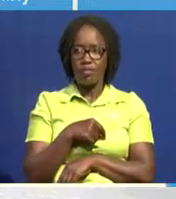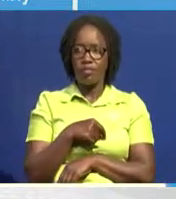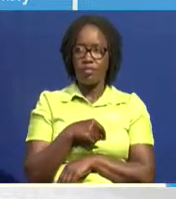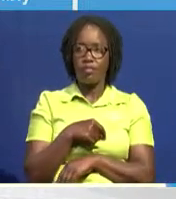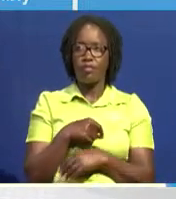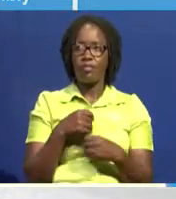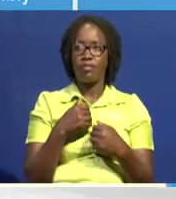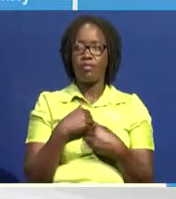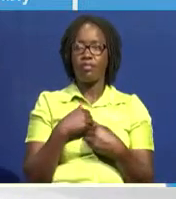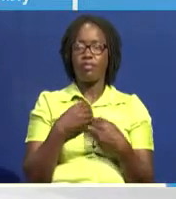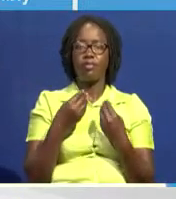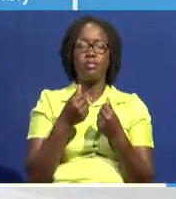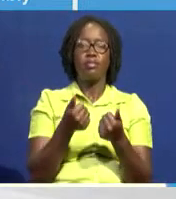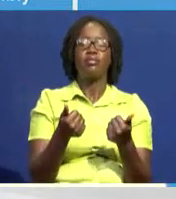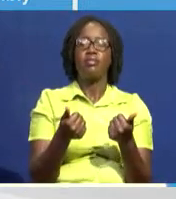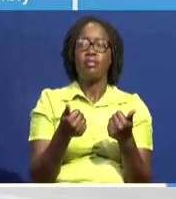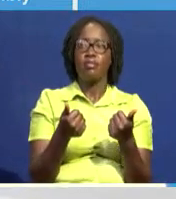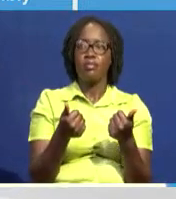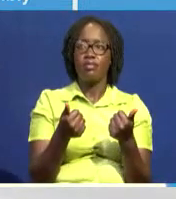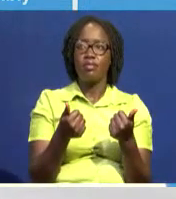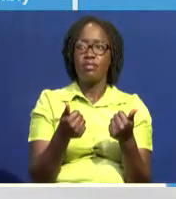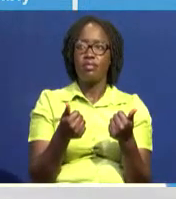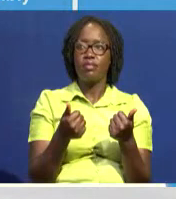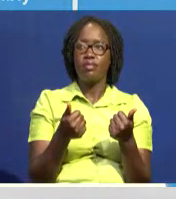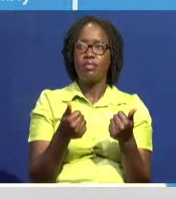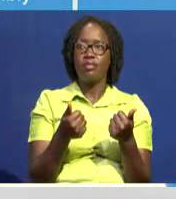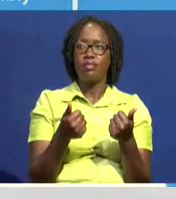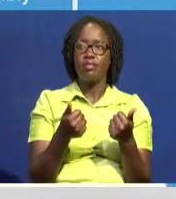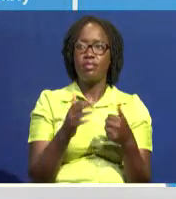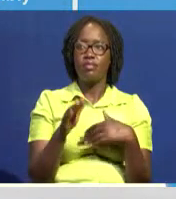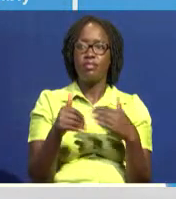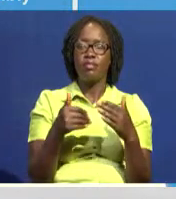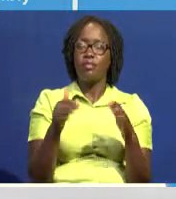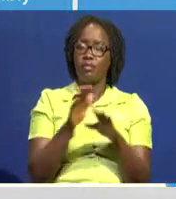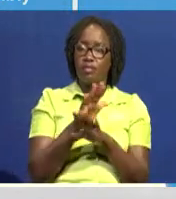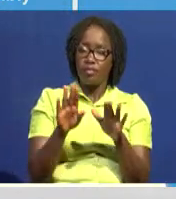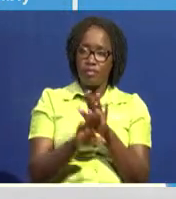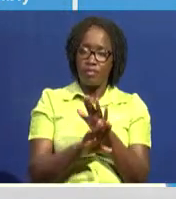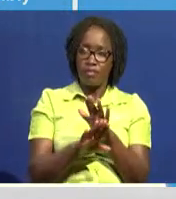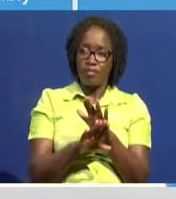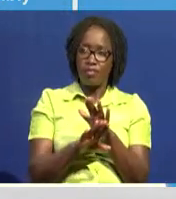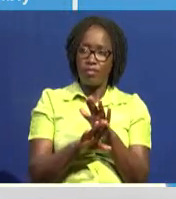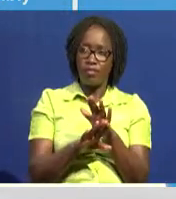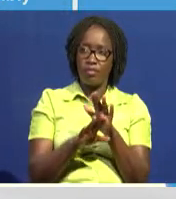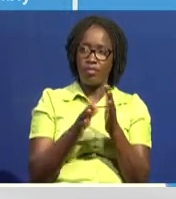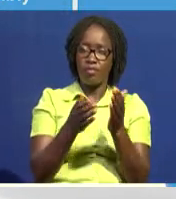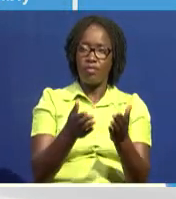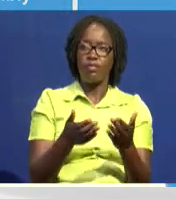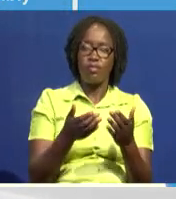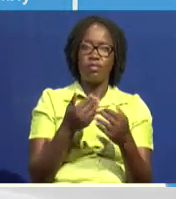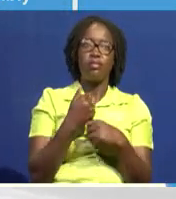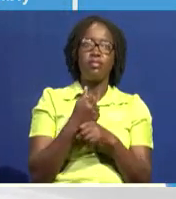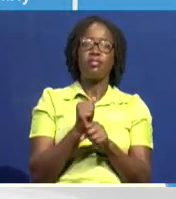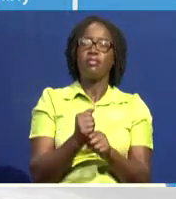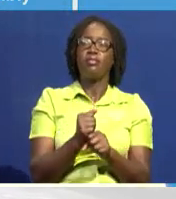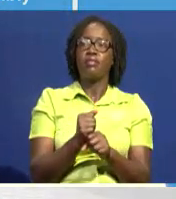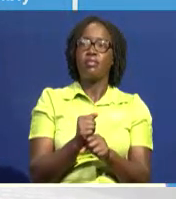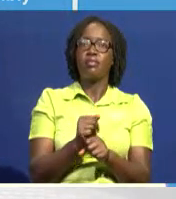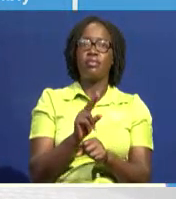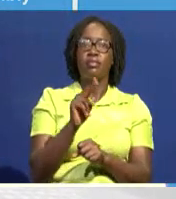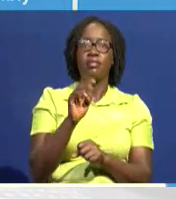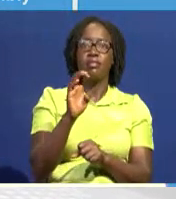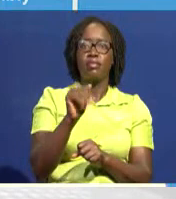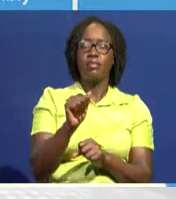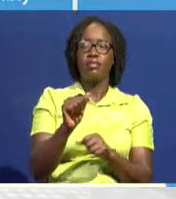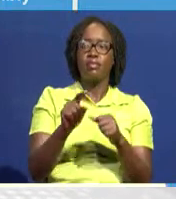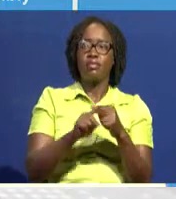going to have a very seamless, all the logistics that need to go into making UNEA